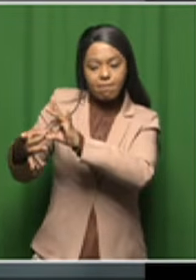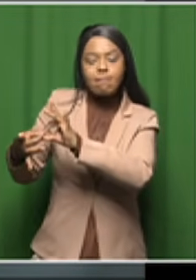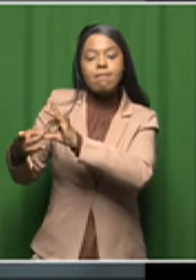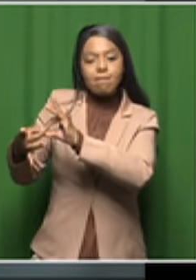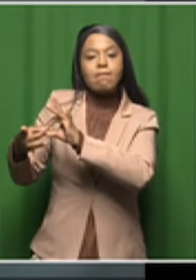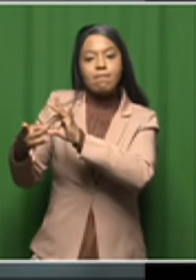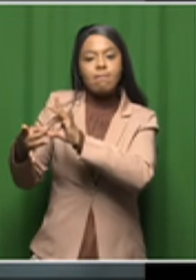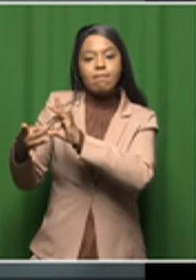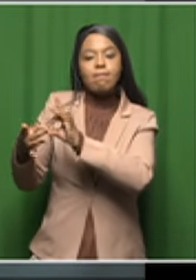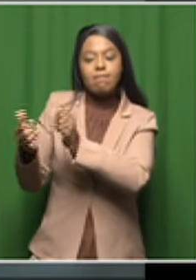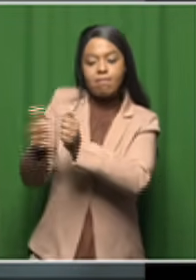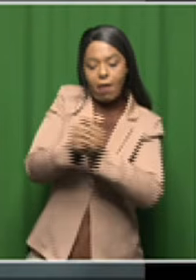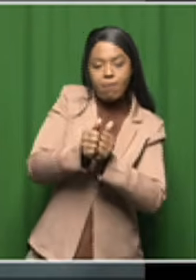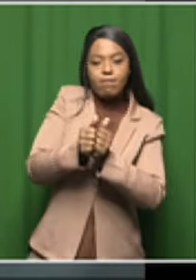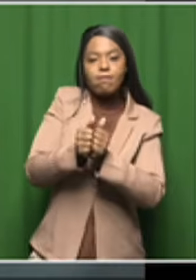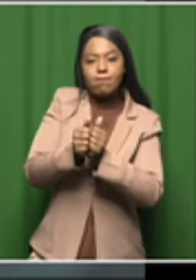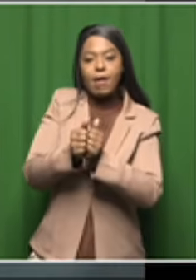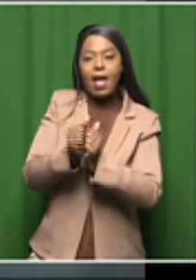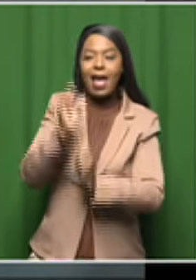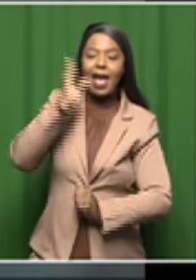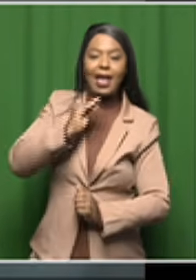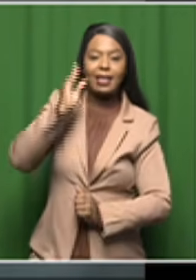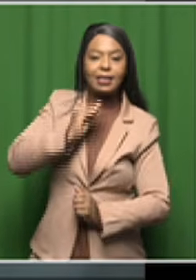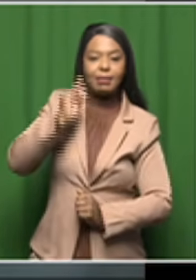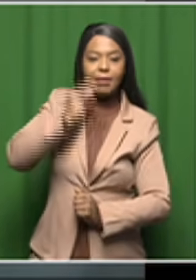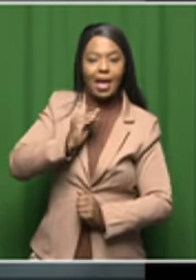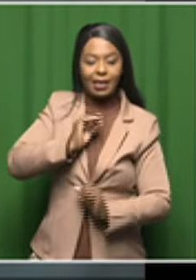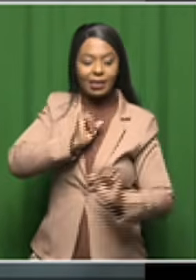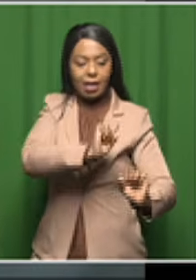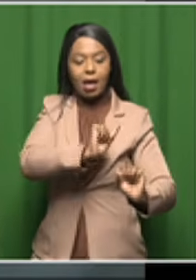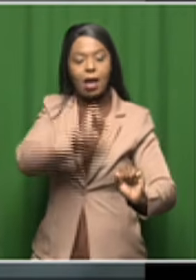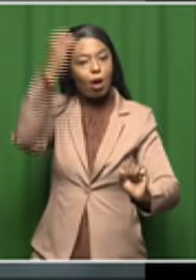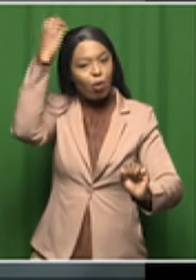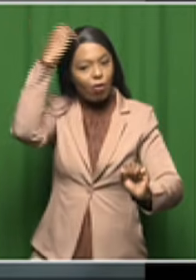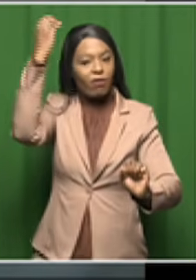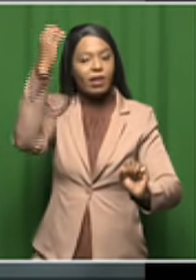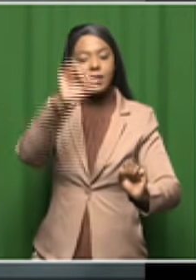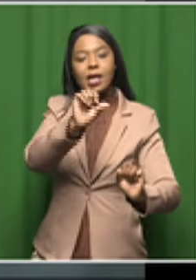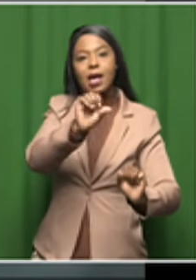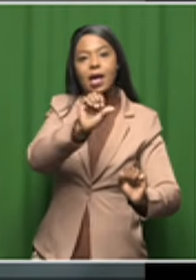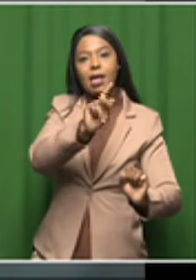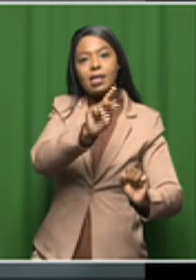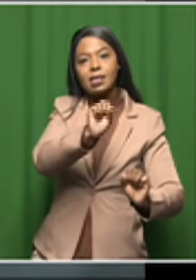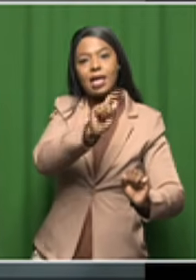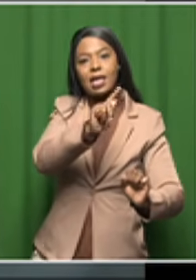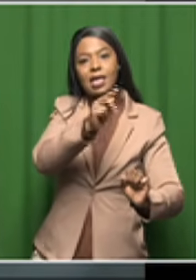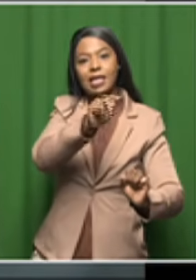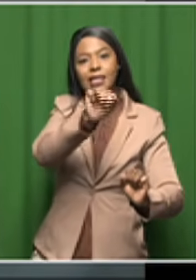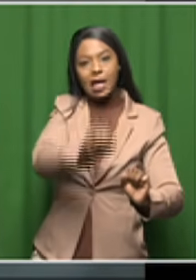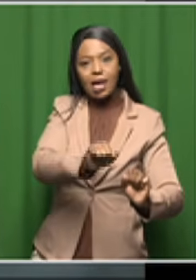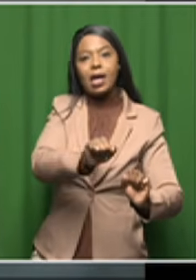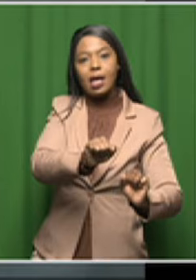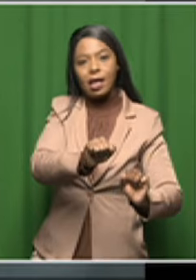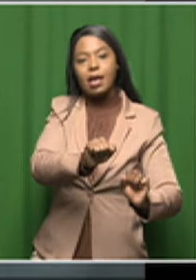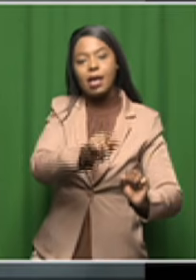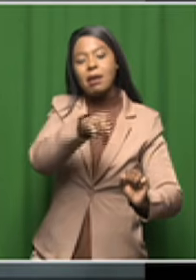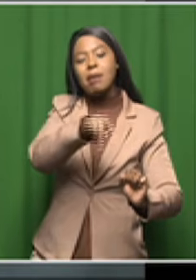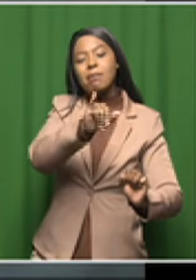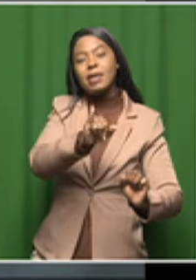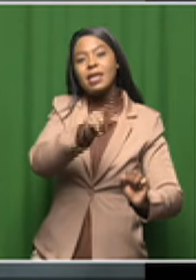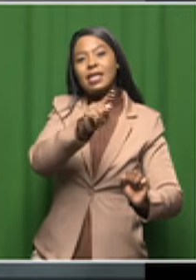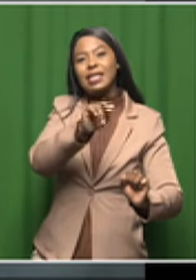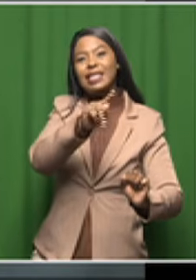There's a wealth of experience of Professor Pitika, and we follow